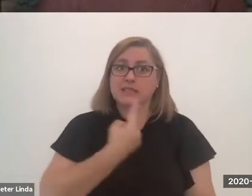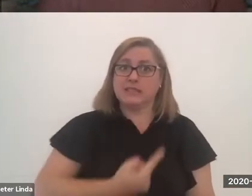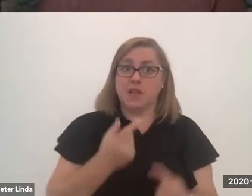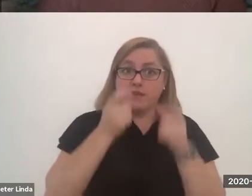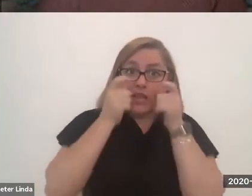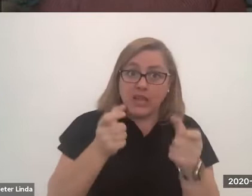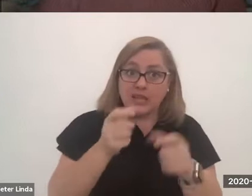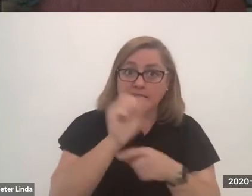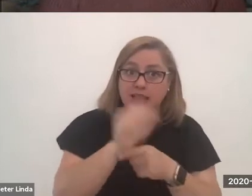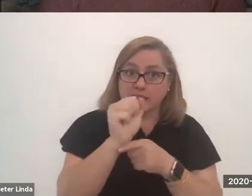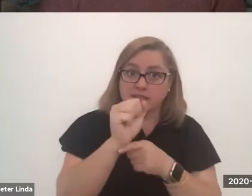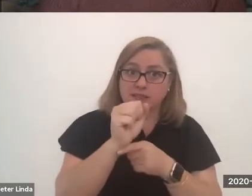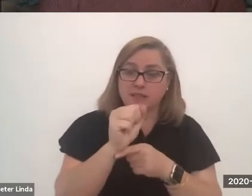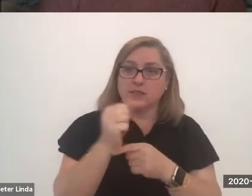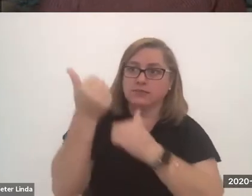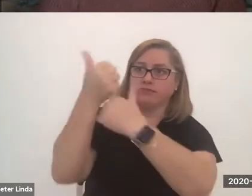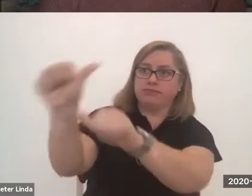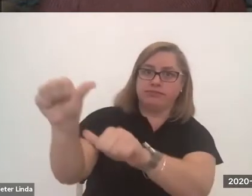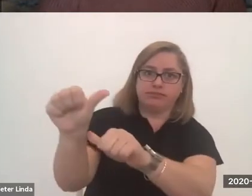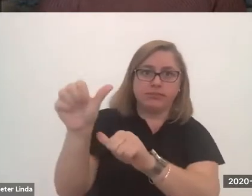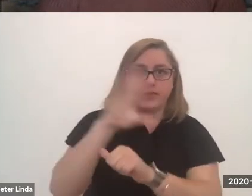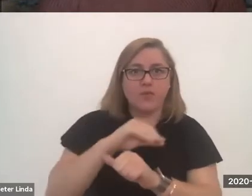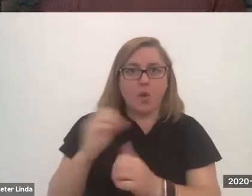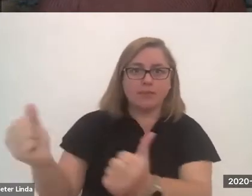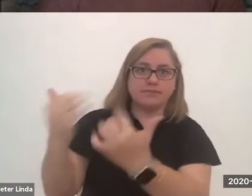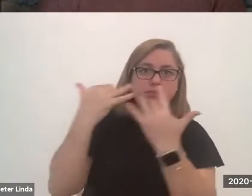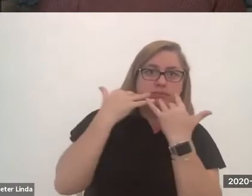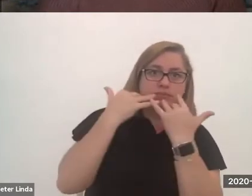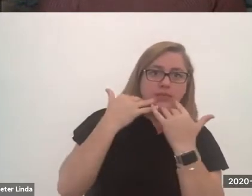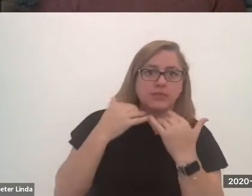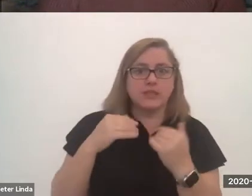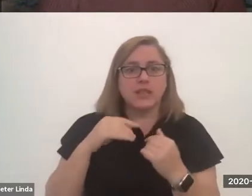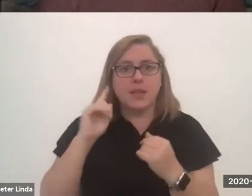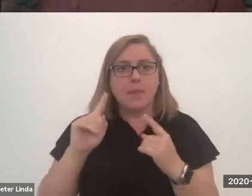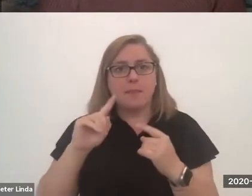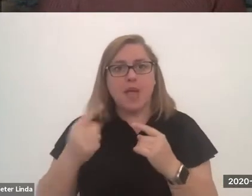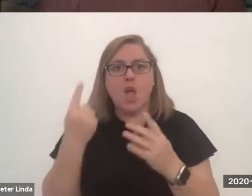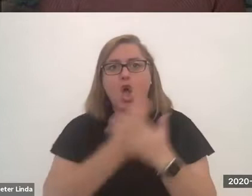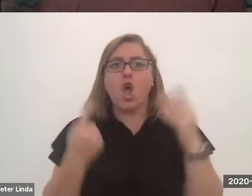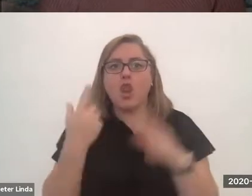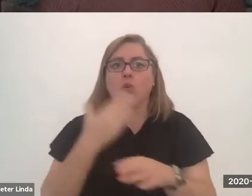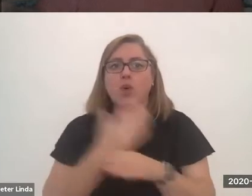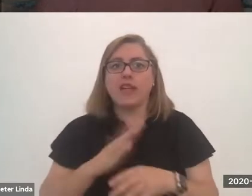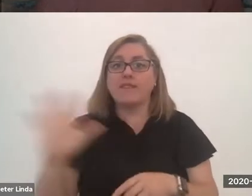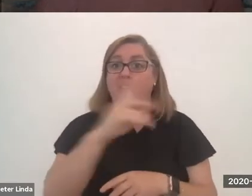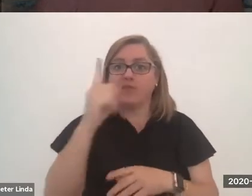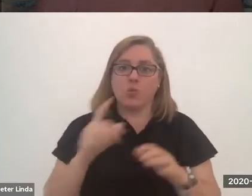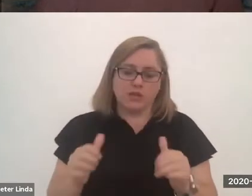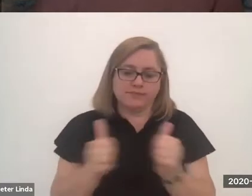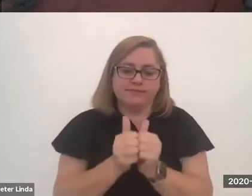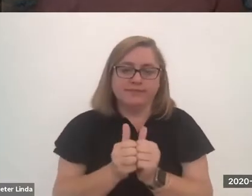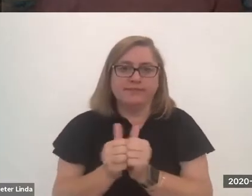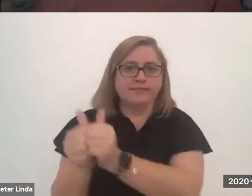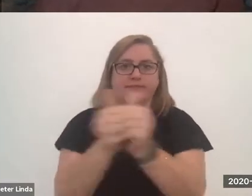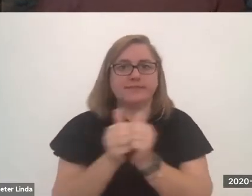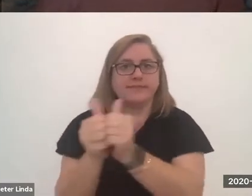a self-care of sorts. It's a self-protection sort of activity, but it only works if everybody does it together. And I think in that sense,